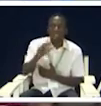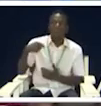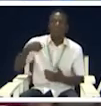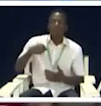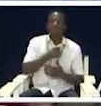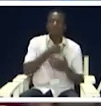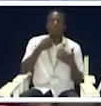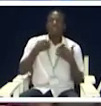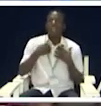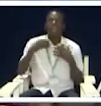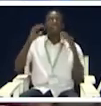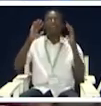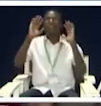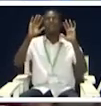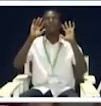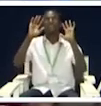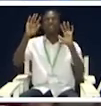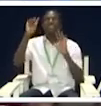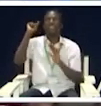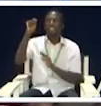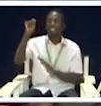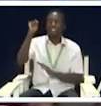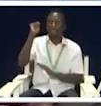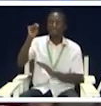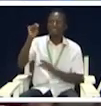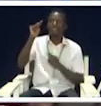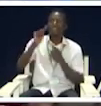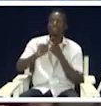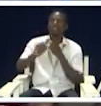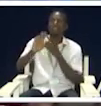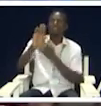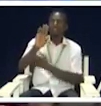amazing testimonies to the God of wonders.